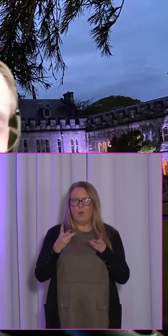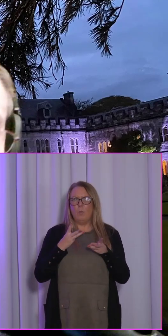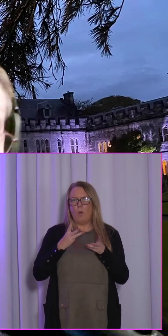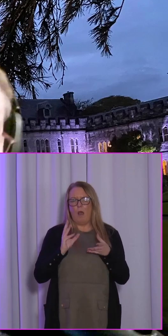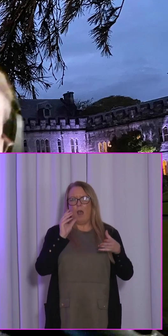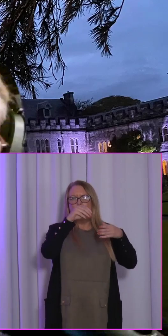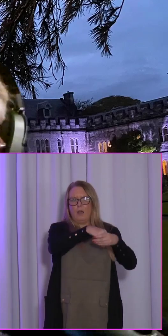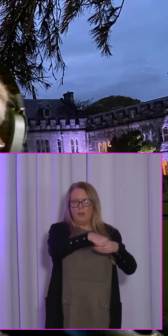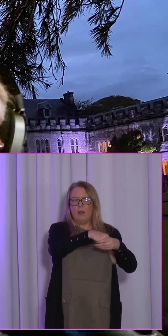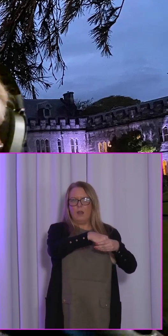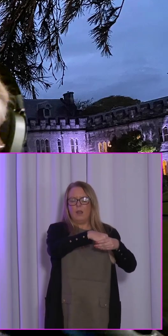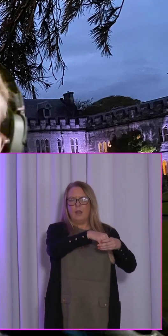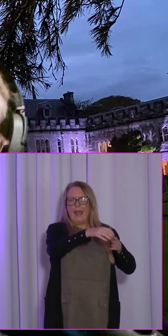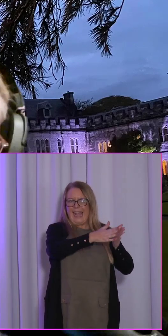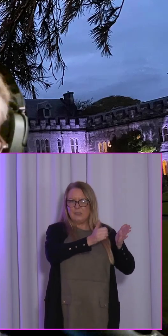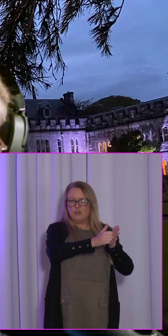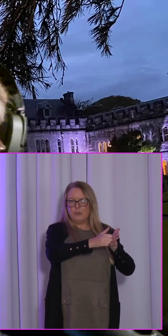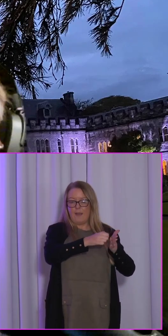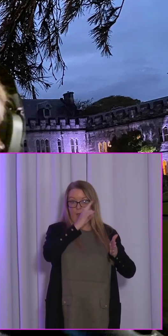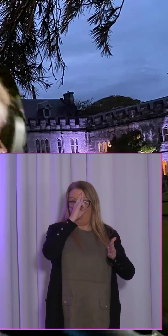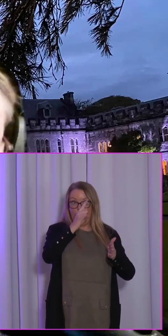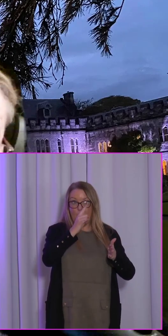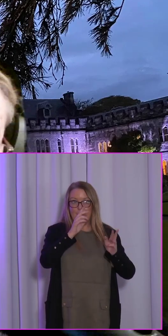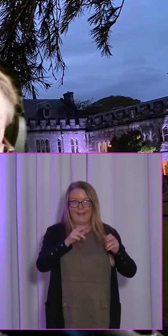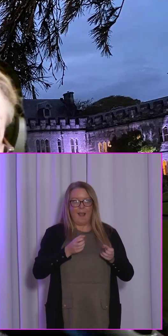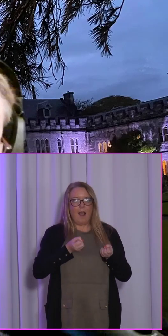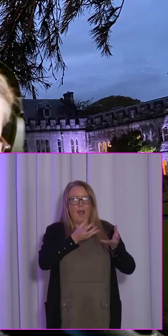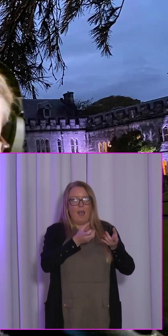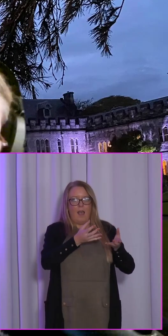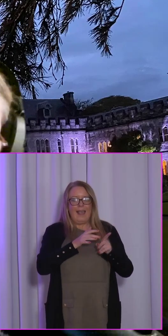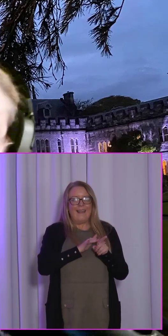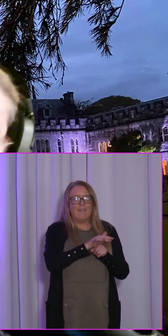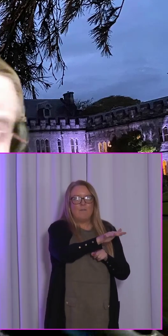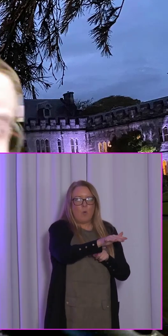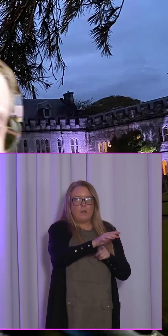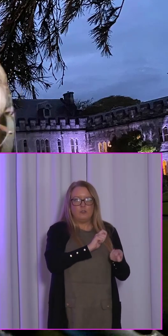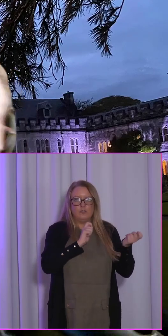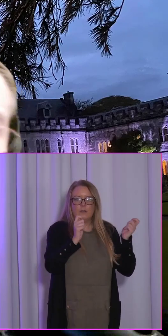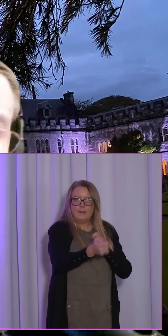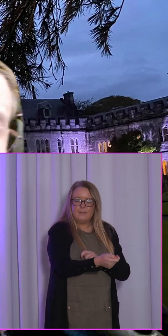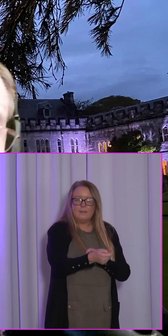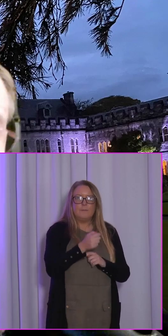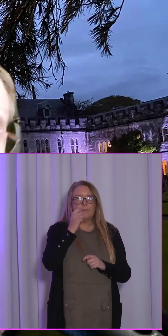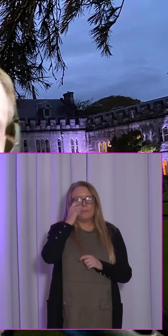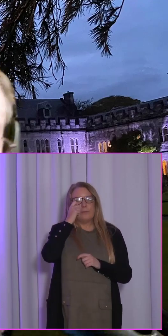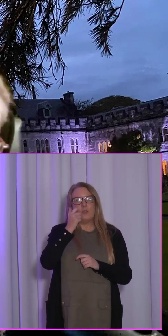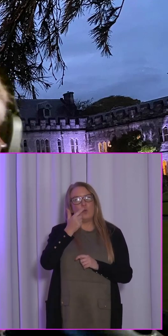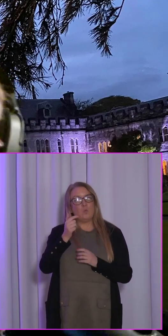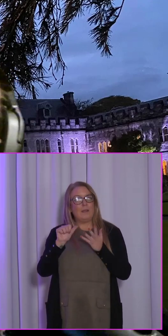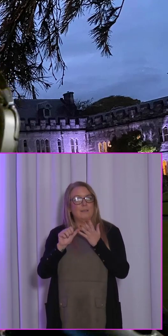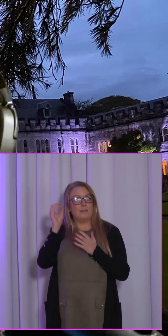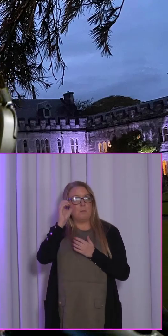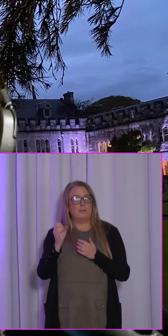of experience that I hope will make a change and be a change. 26% of